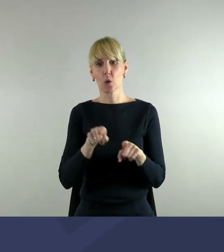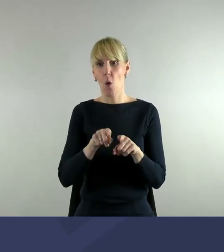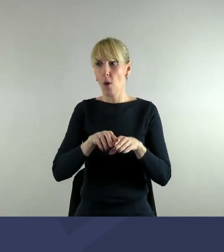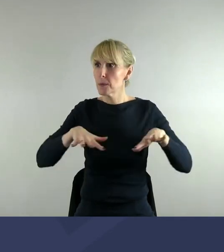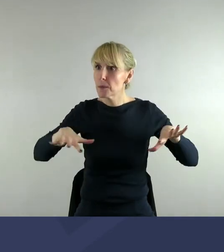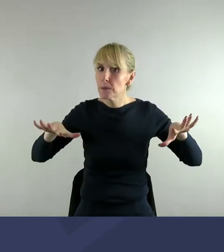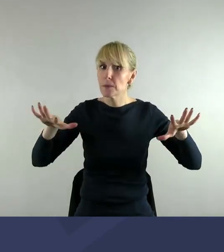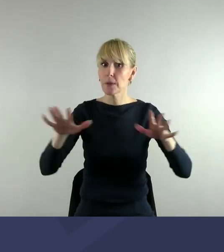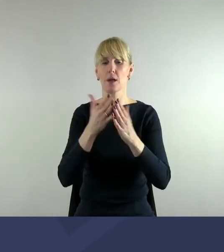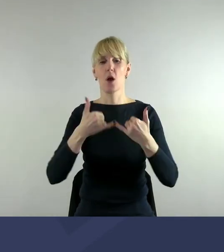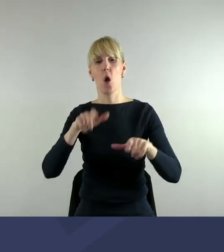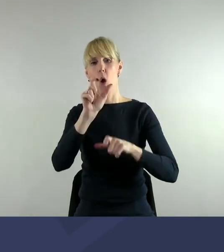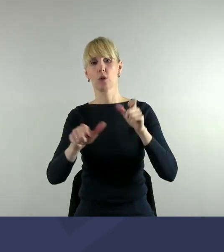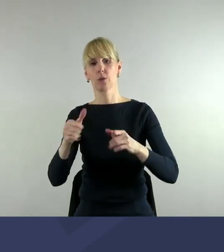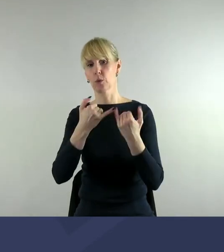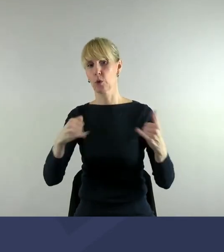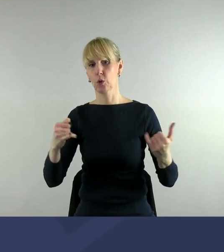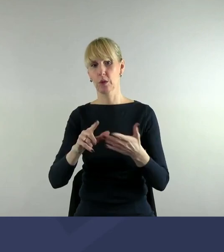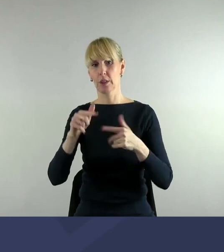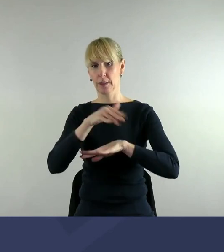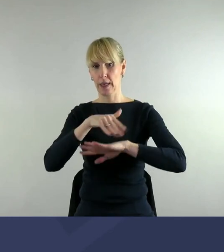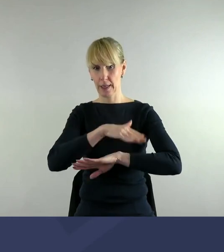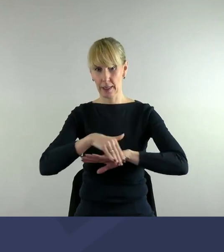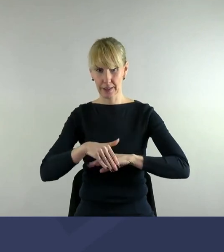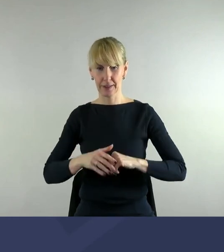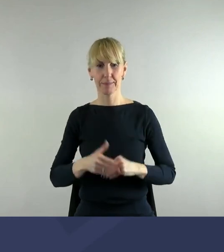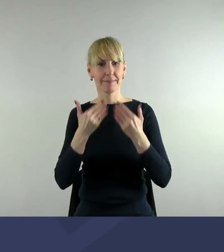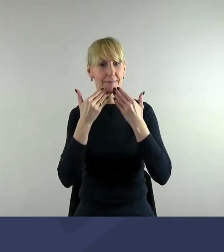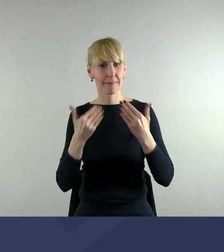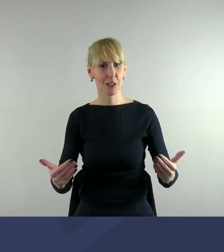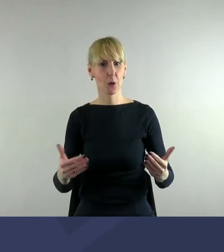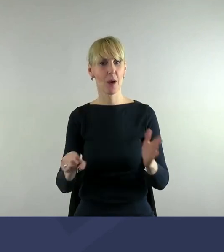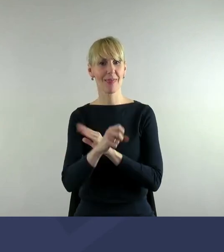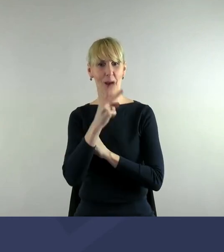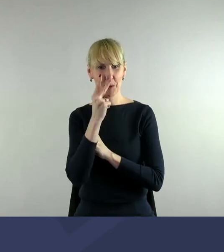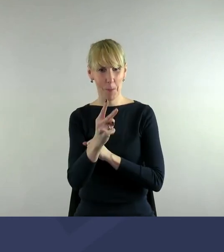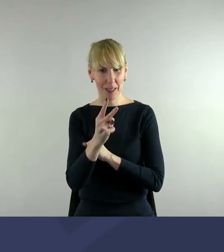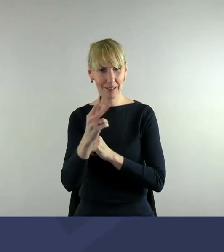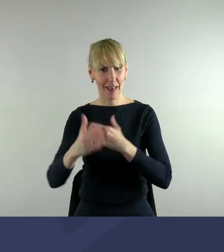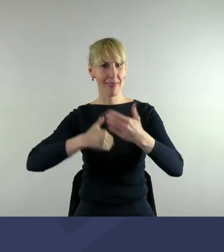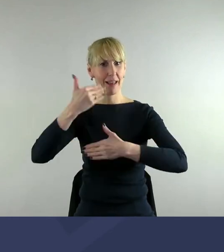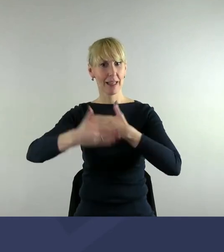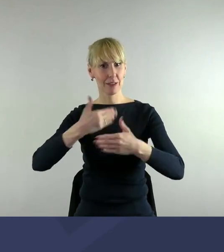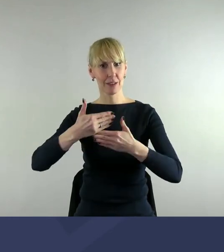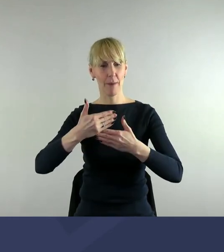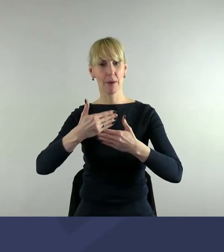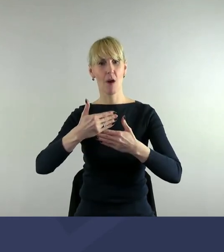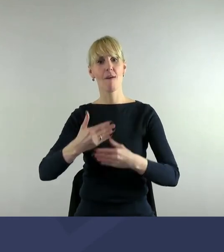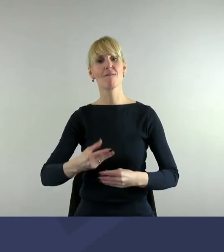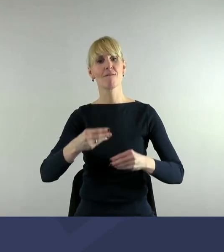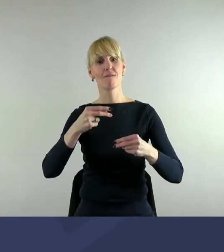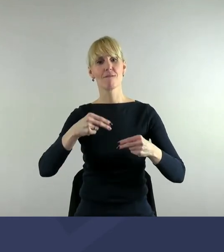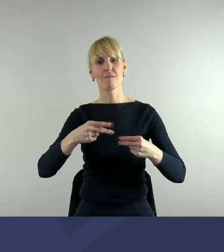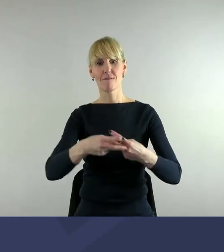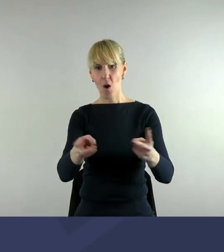always easy when we have so many participants from different parts of the world. A very big thank you to all of you, and I